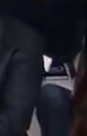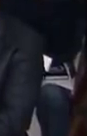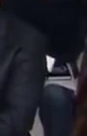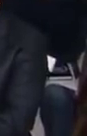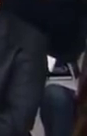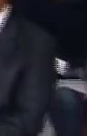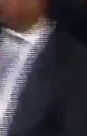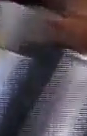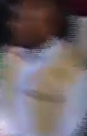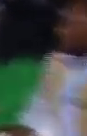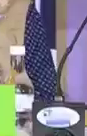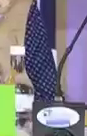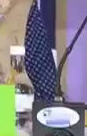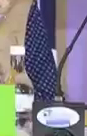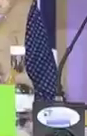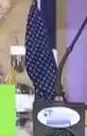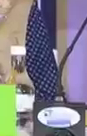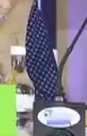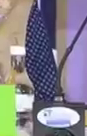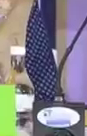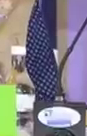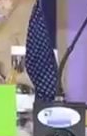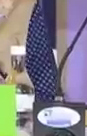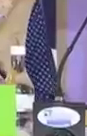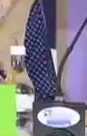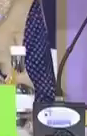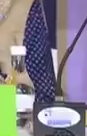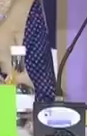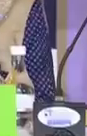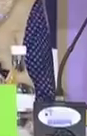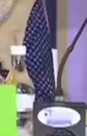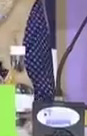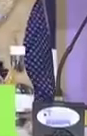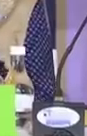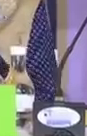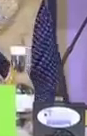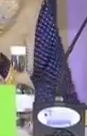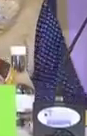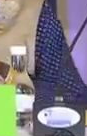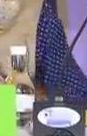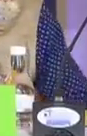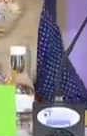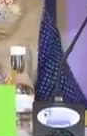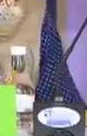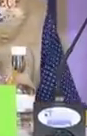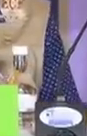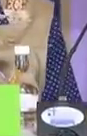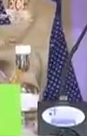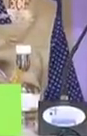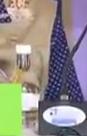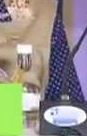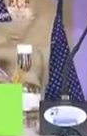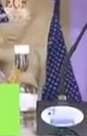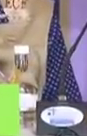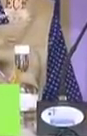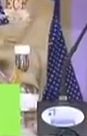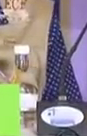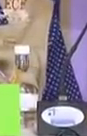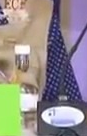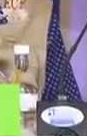available outside, just outside of this hall. As you go out, you could pick up a